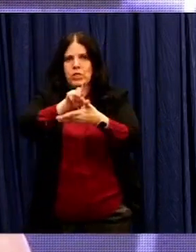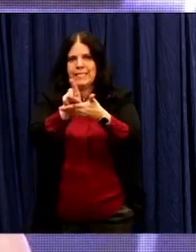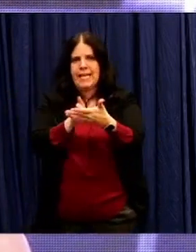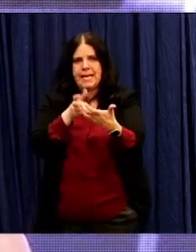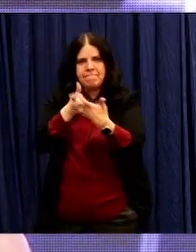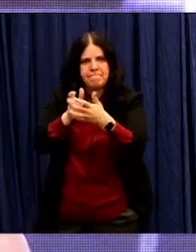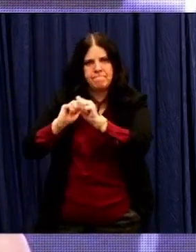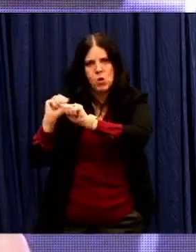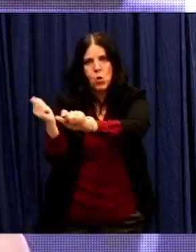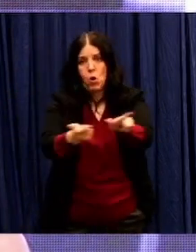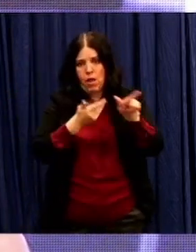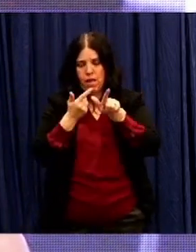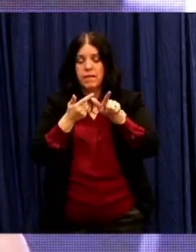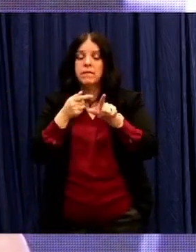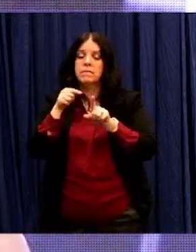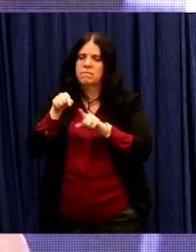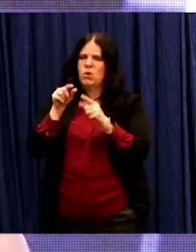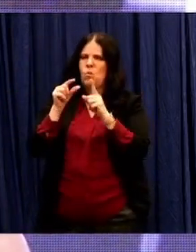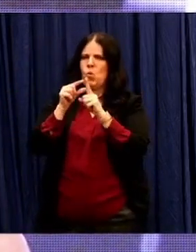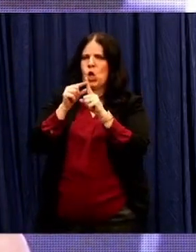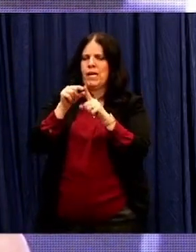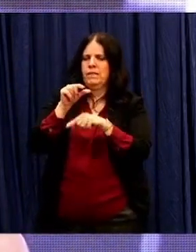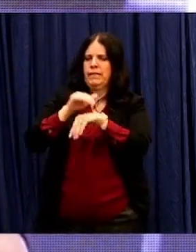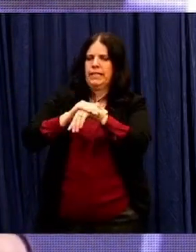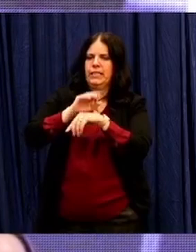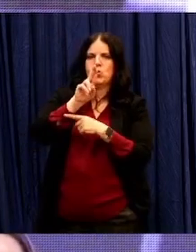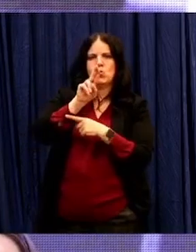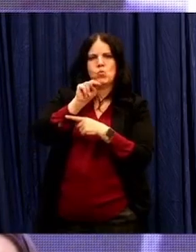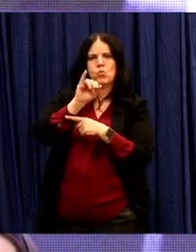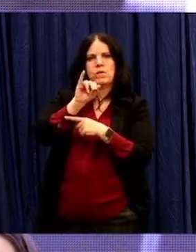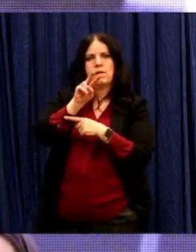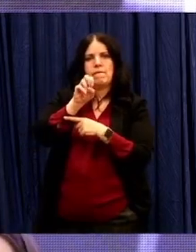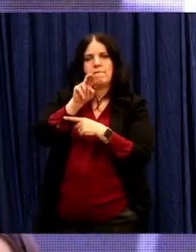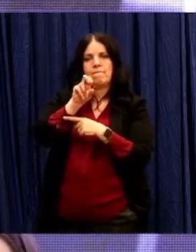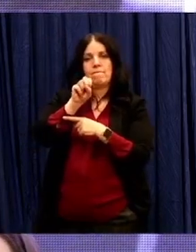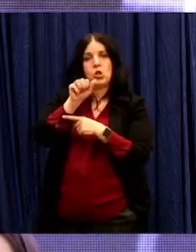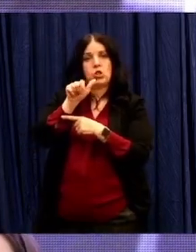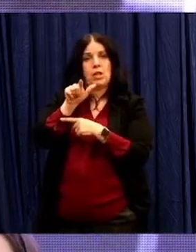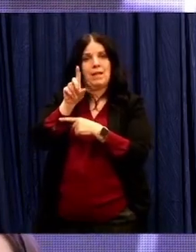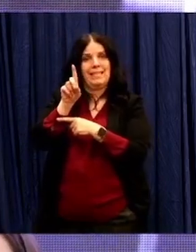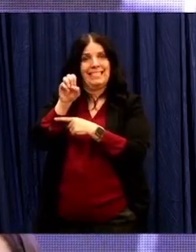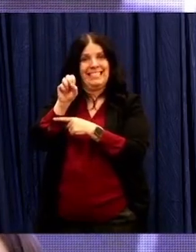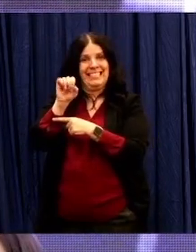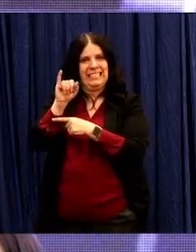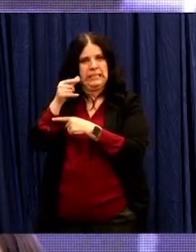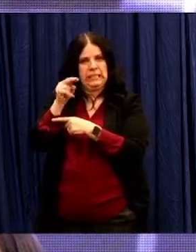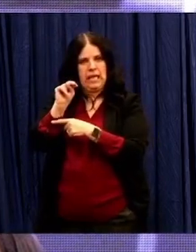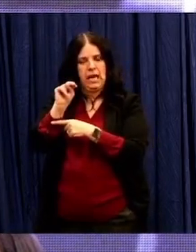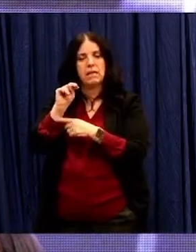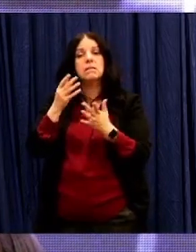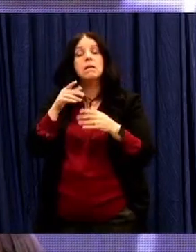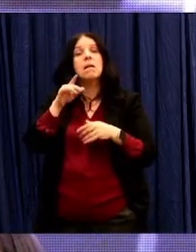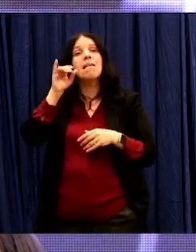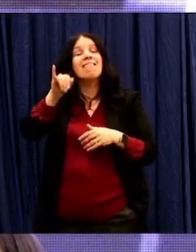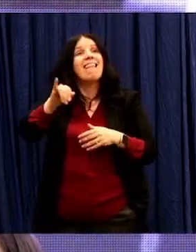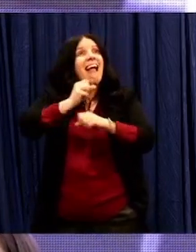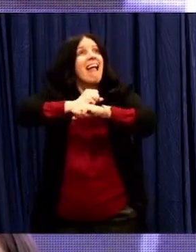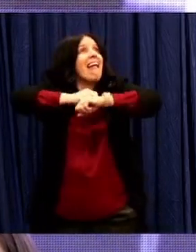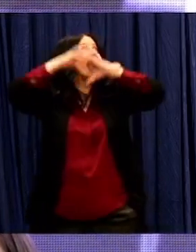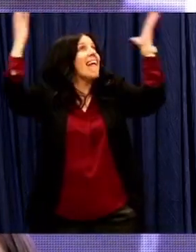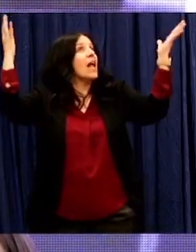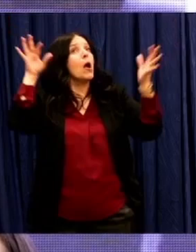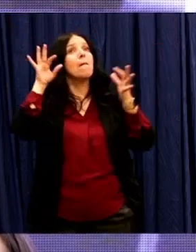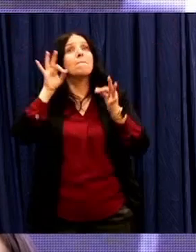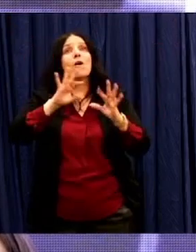that is basically creating a space where assistive technology essentially wouldn't be needed in